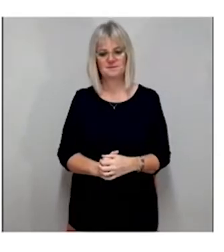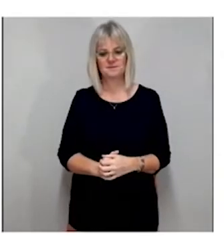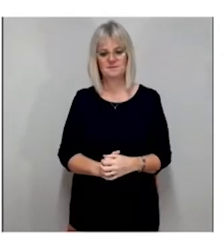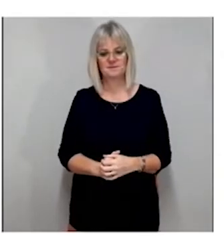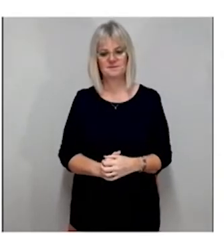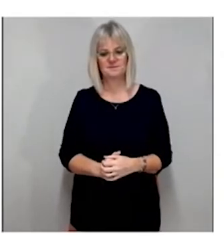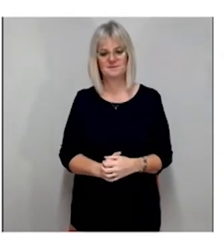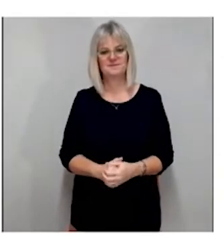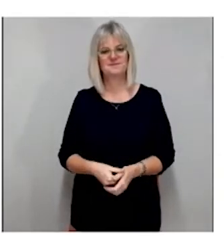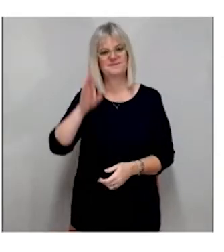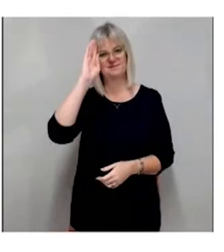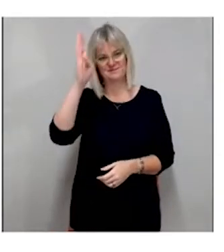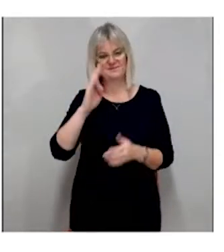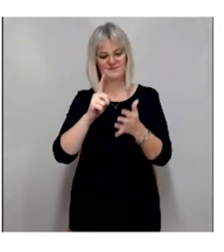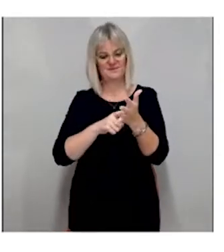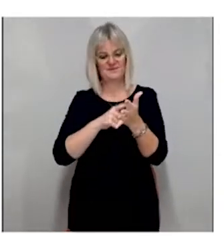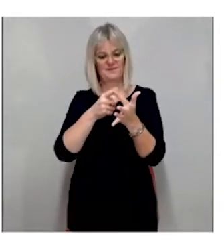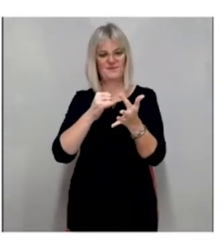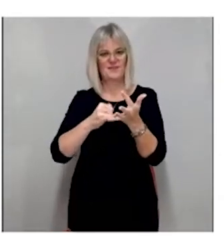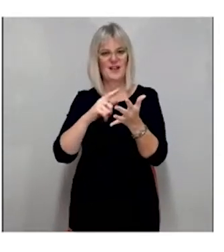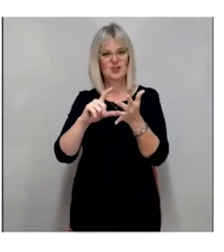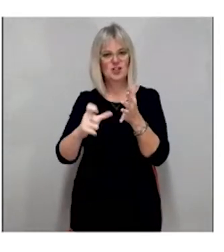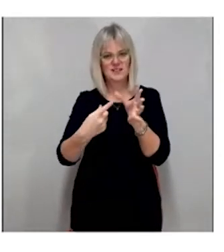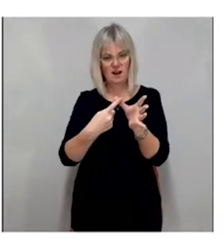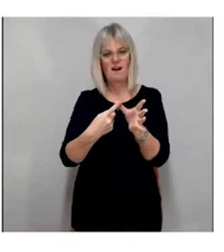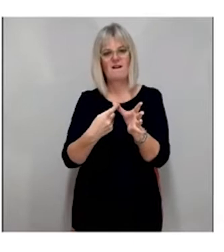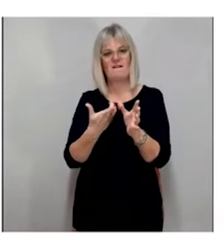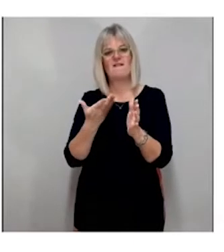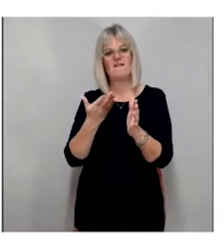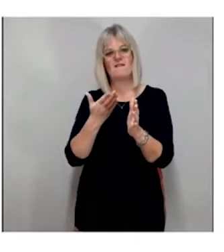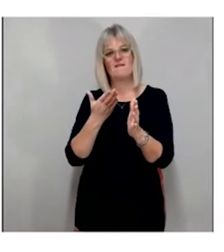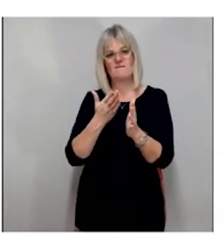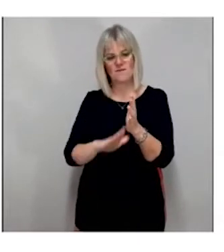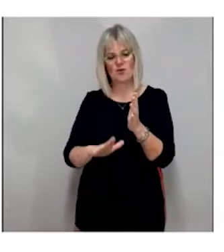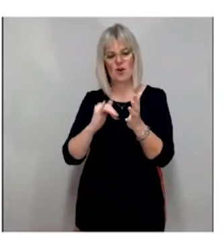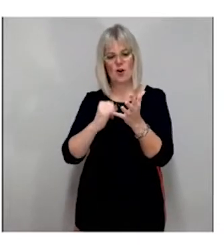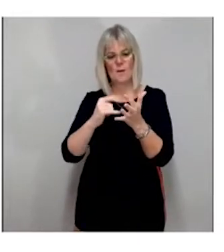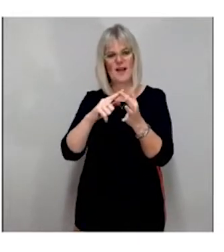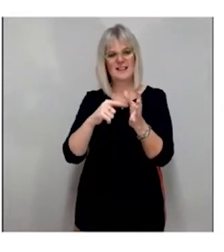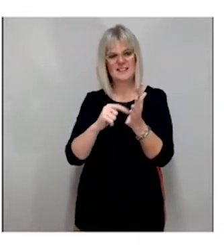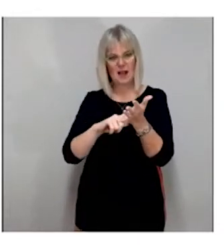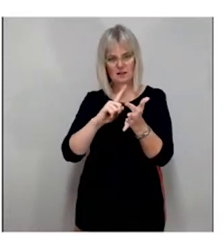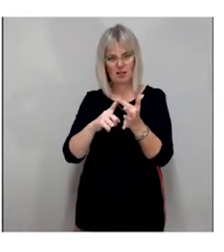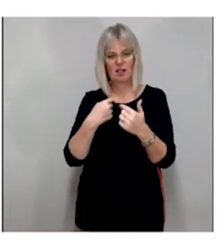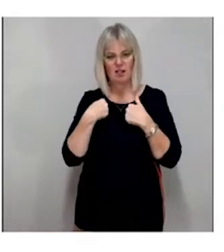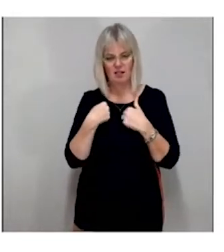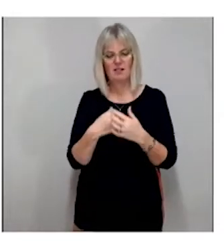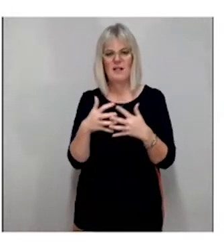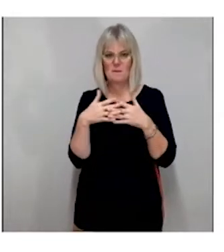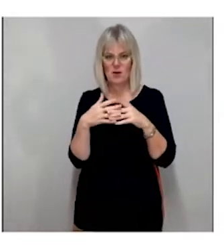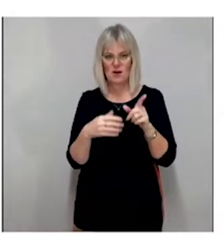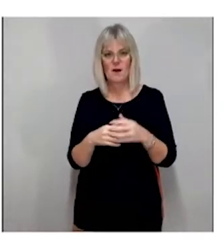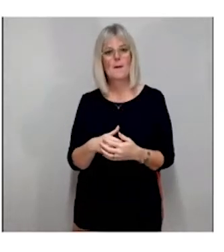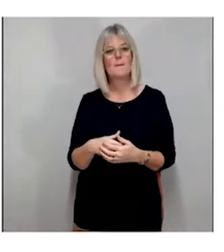Hi, I'm Jessica Rafuse, and hello from Seattle. I'm a white female with blonde hair, glasses, a white sweater, and a blue